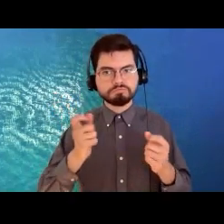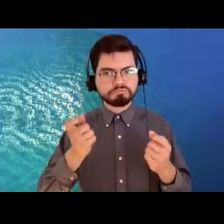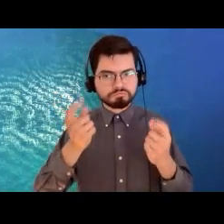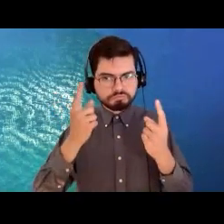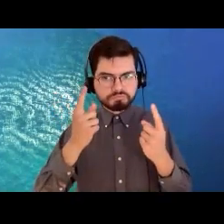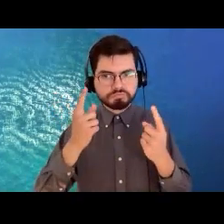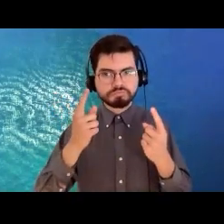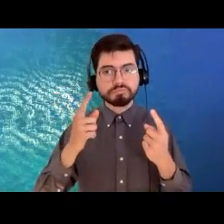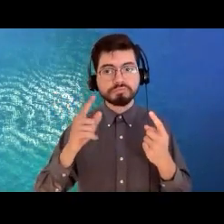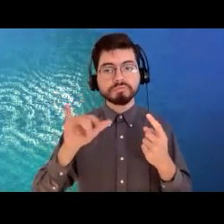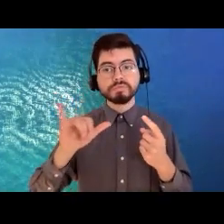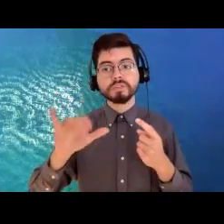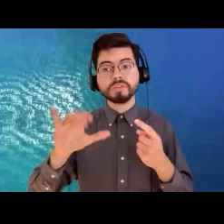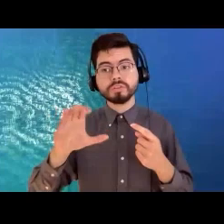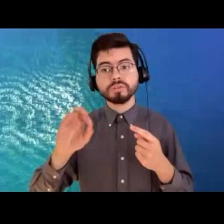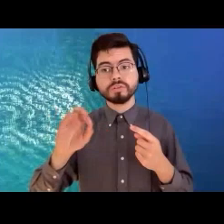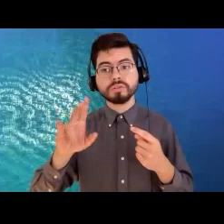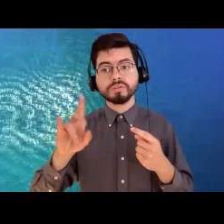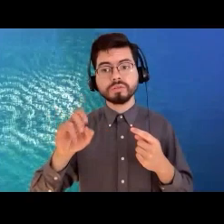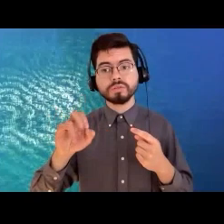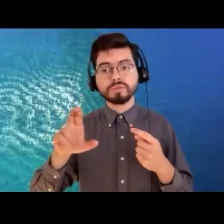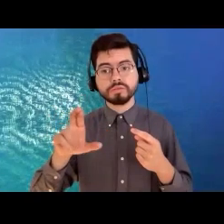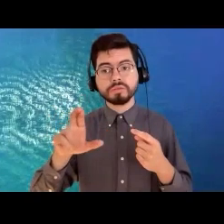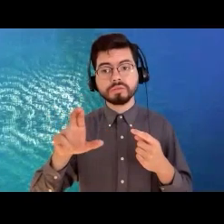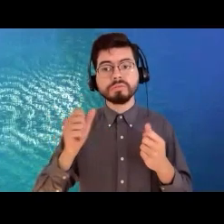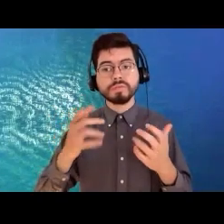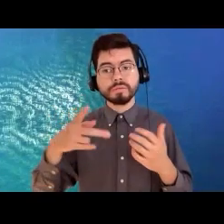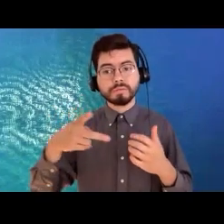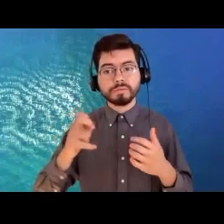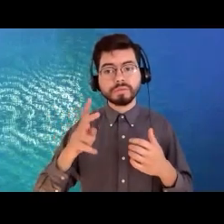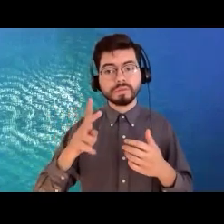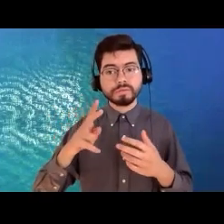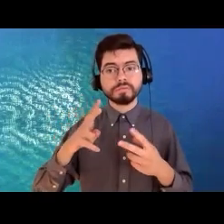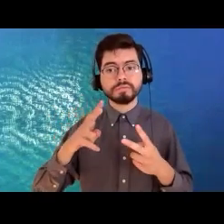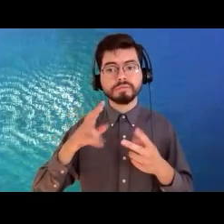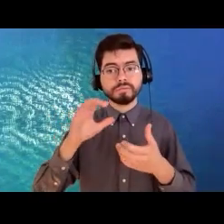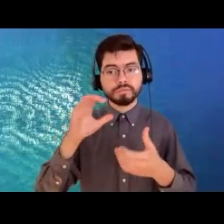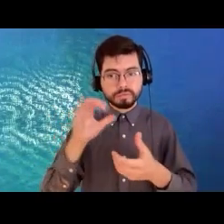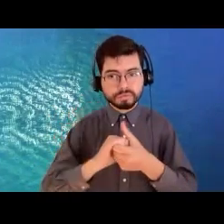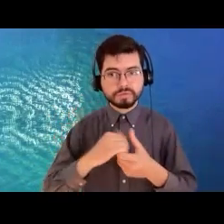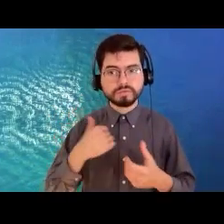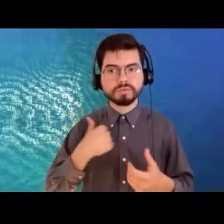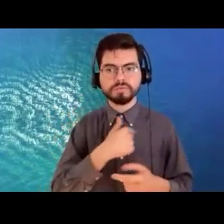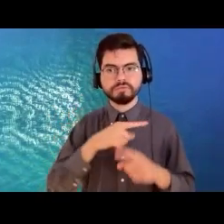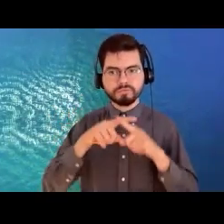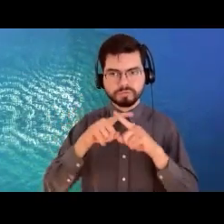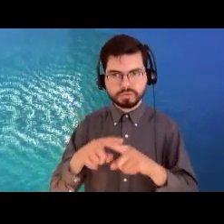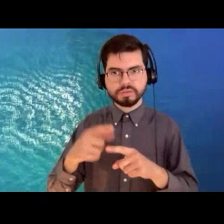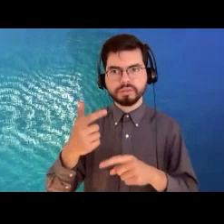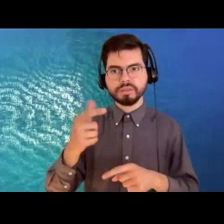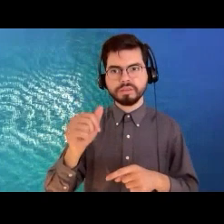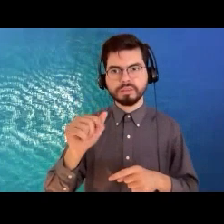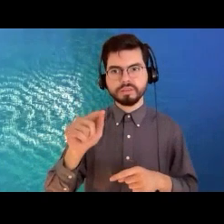we work on that corridor, a lot of park partners out there, a lot of times we rely upon Gallatin County Sheriff's Office or West Yellowstone